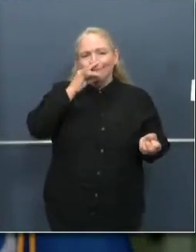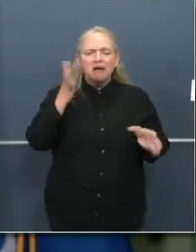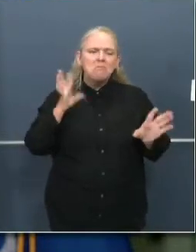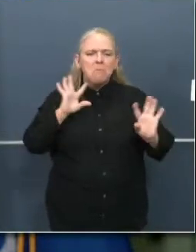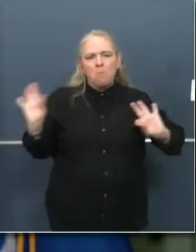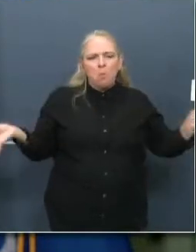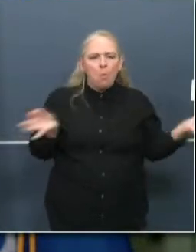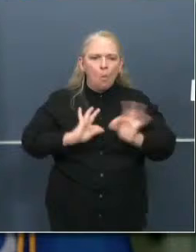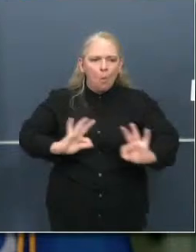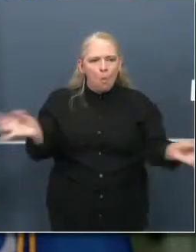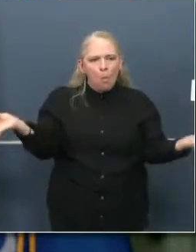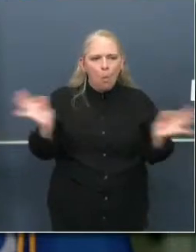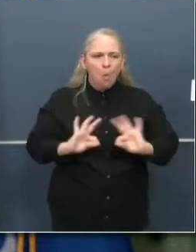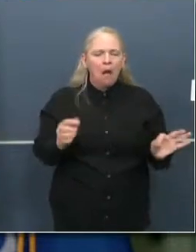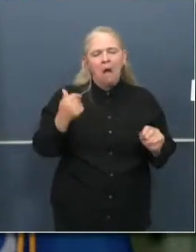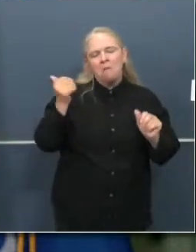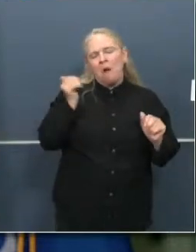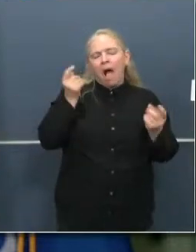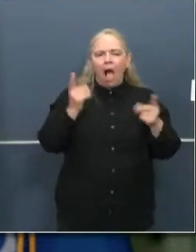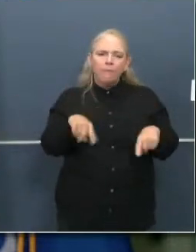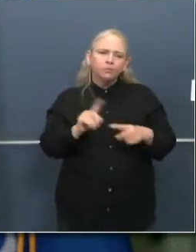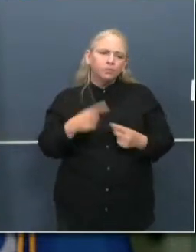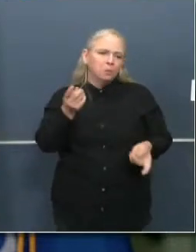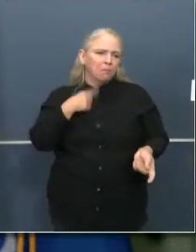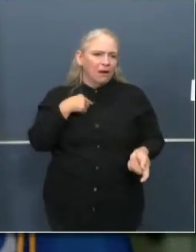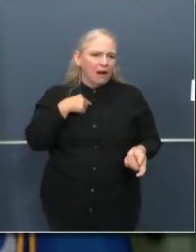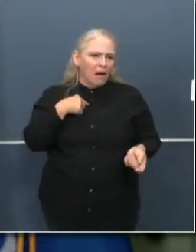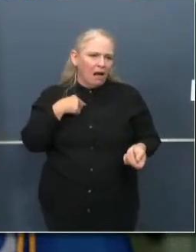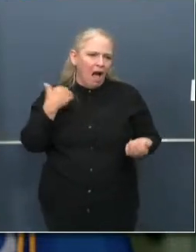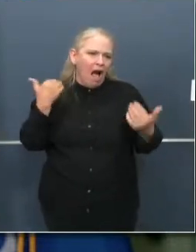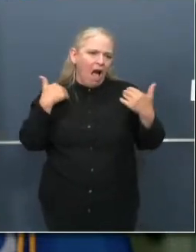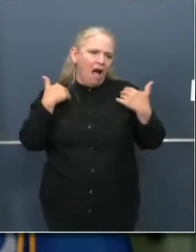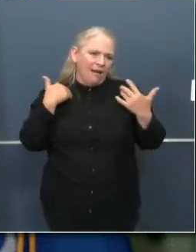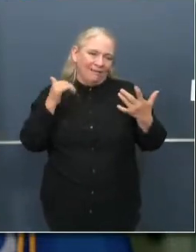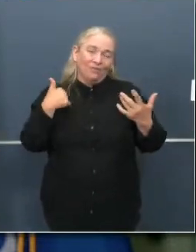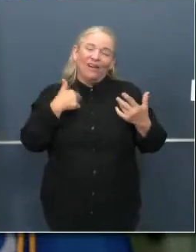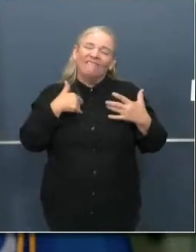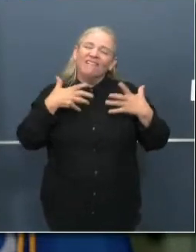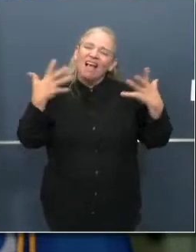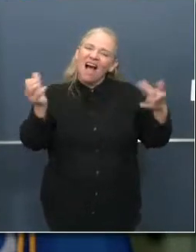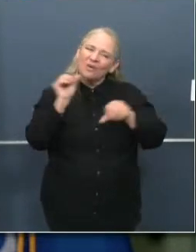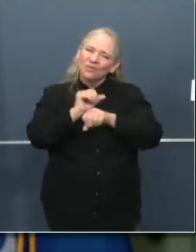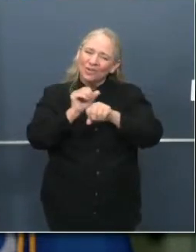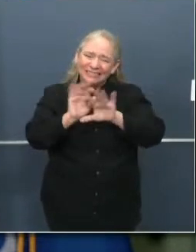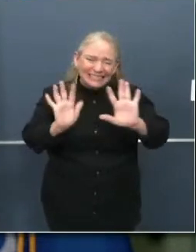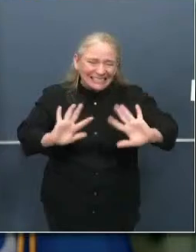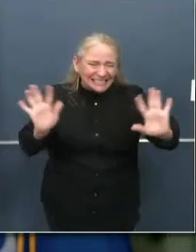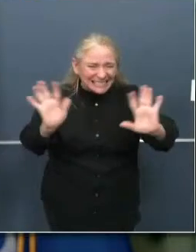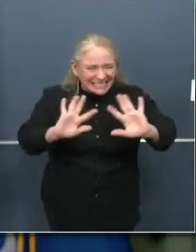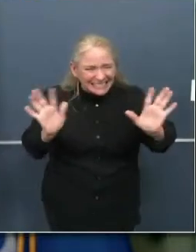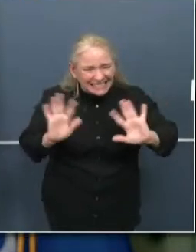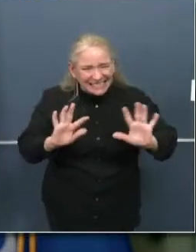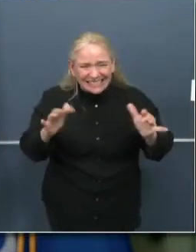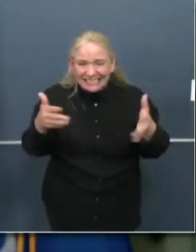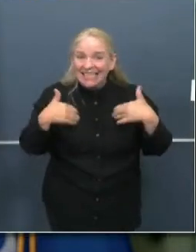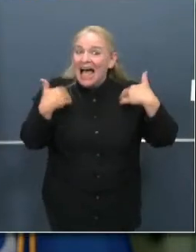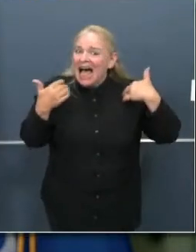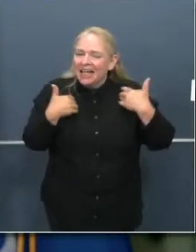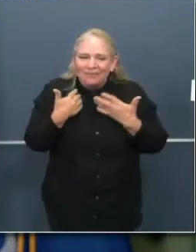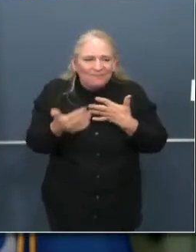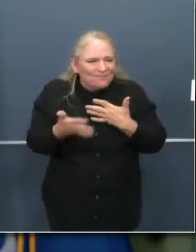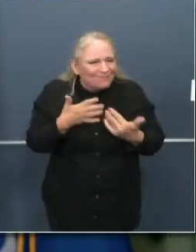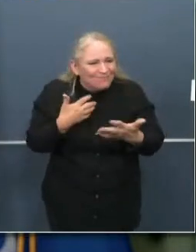the efforts we've done to make modifications to our stay-at-home order around bars, certain activities that we have seen a